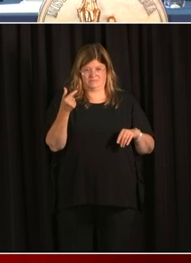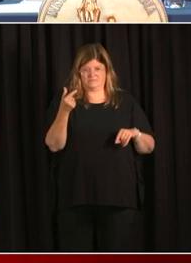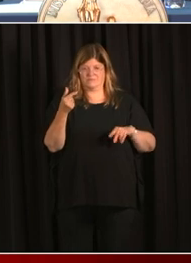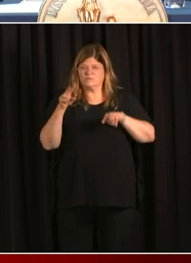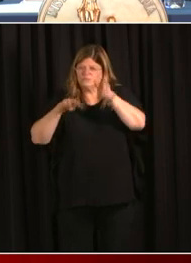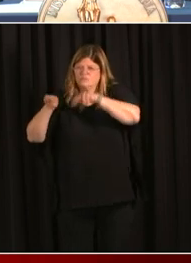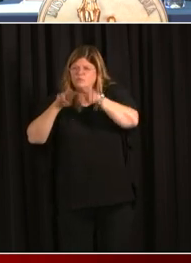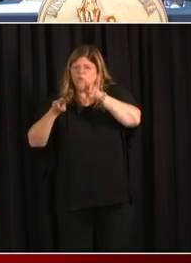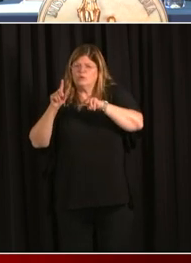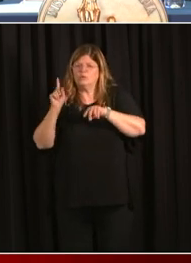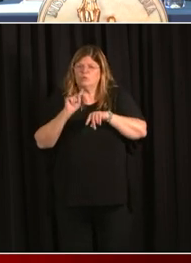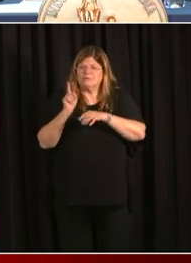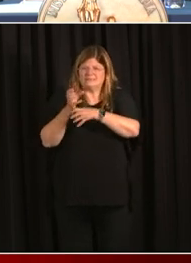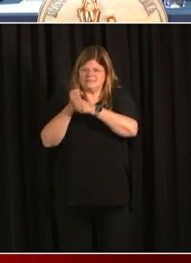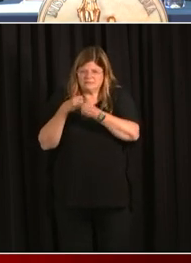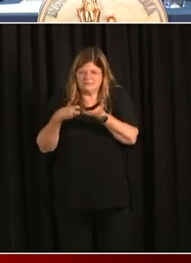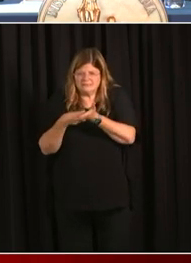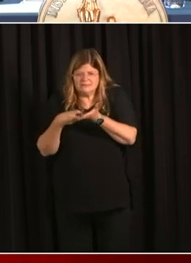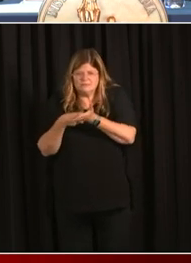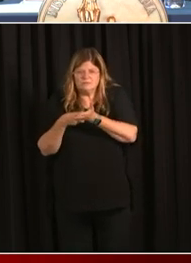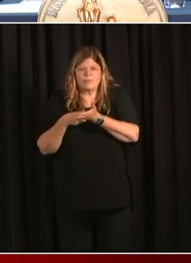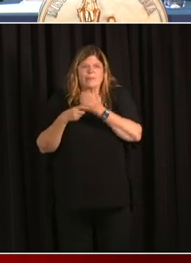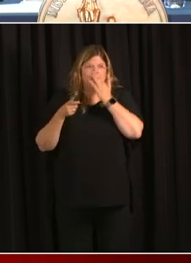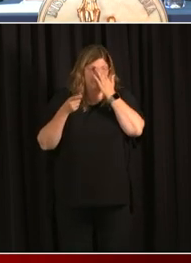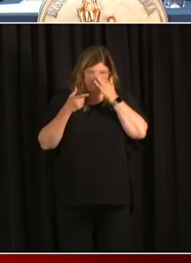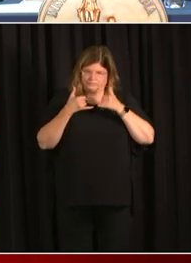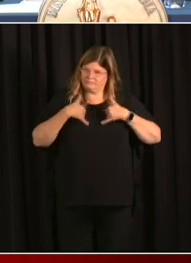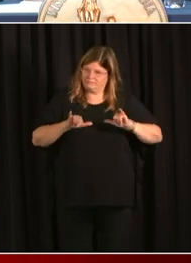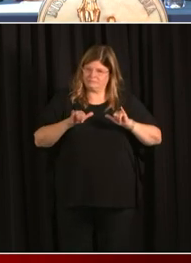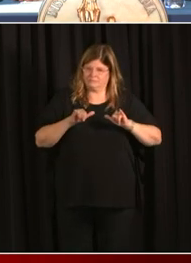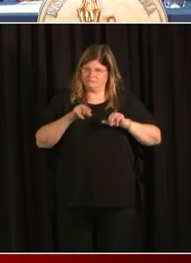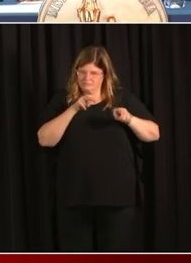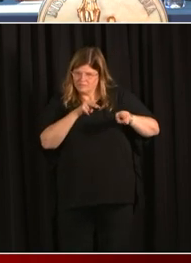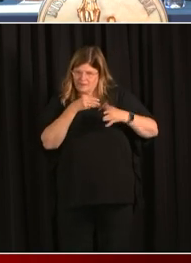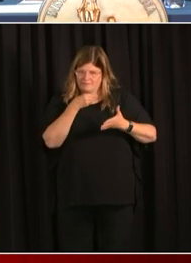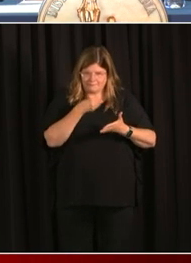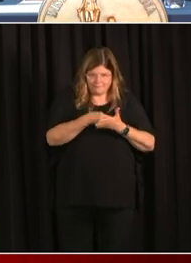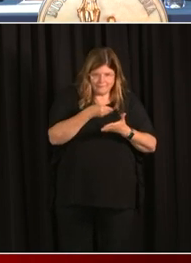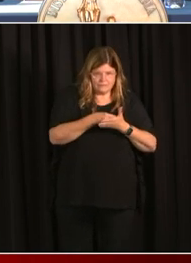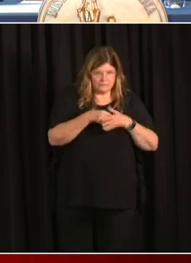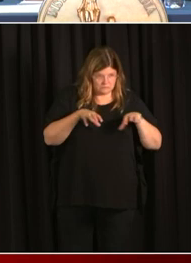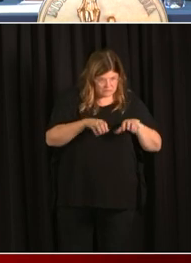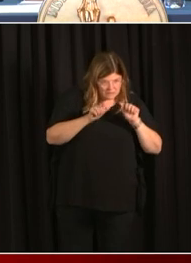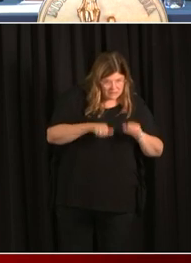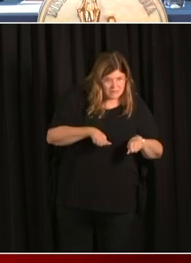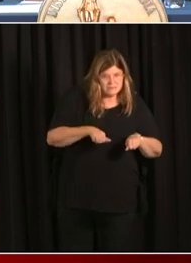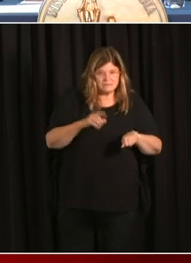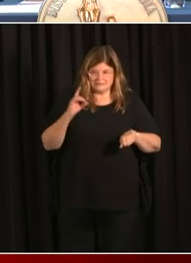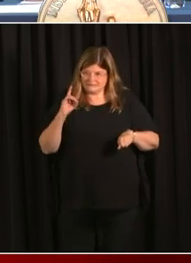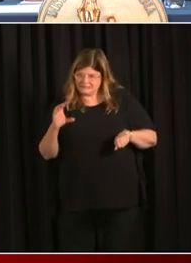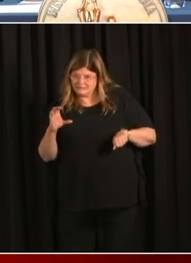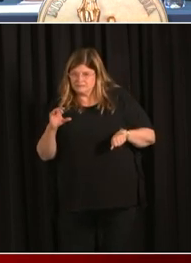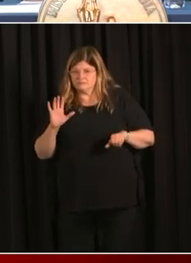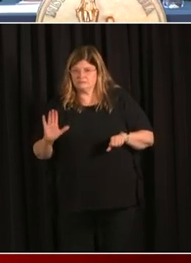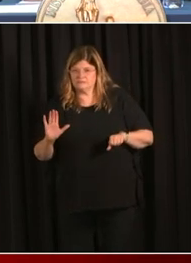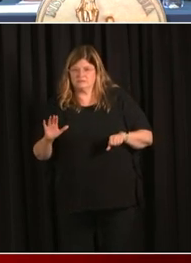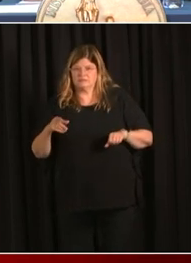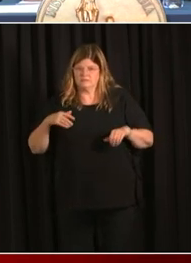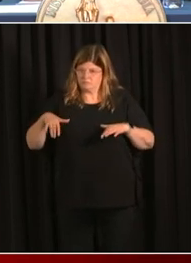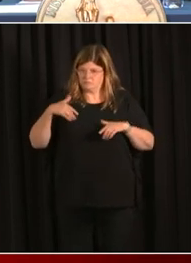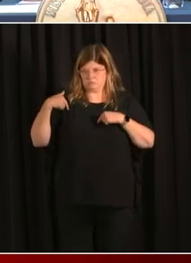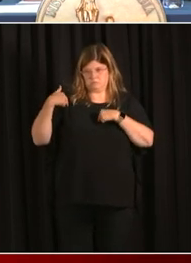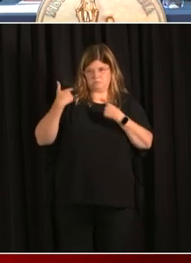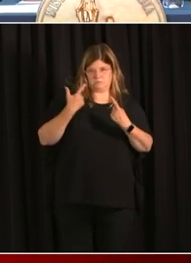to monitor the economic activity that's happening in the district, what our experience